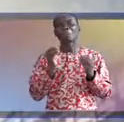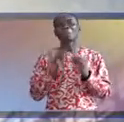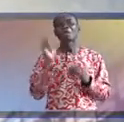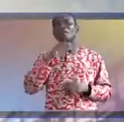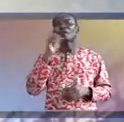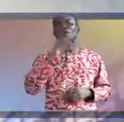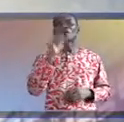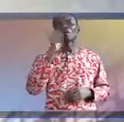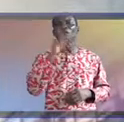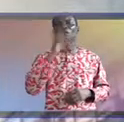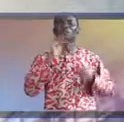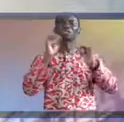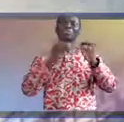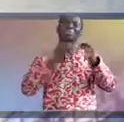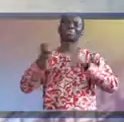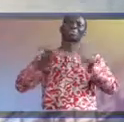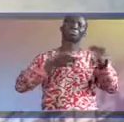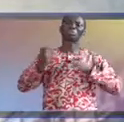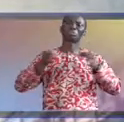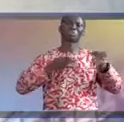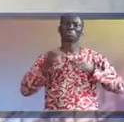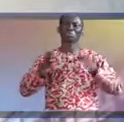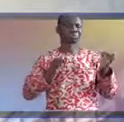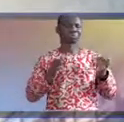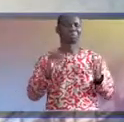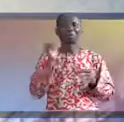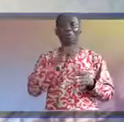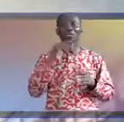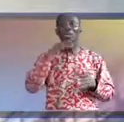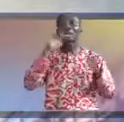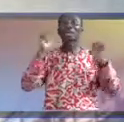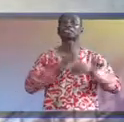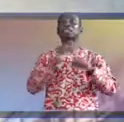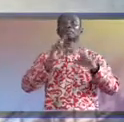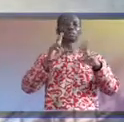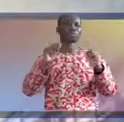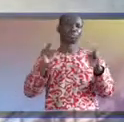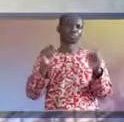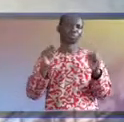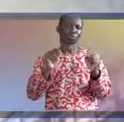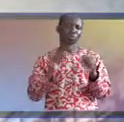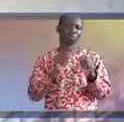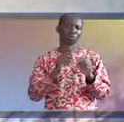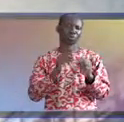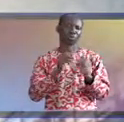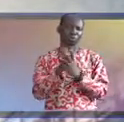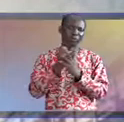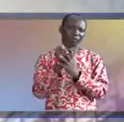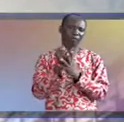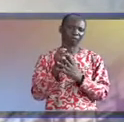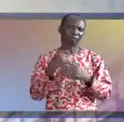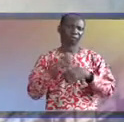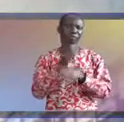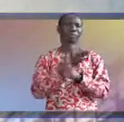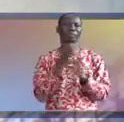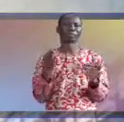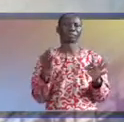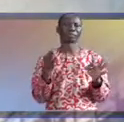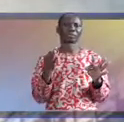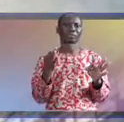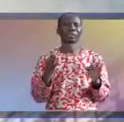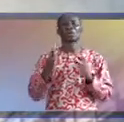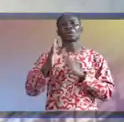nimpa ma asitire atro so enyi nipa nkwa no kure ne be ma waye odehie titie ne yi na aboa o